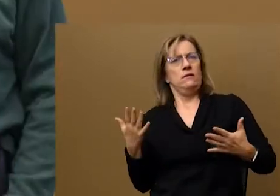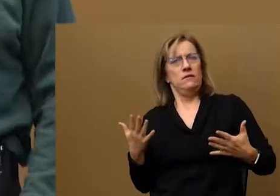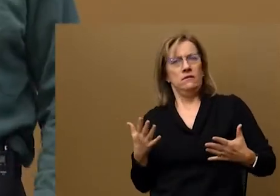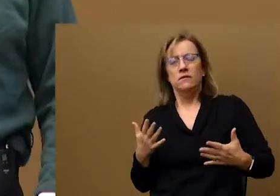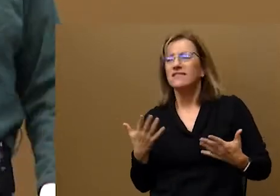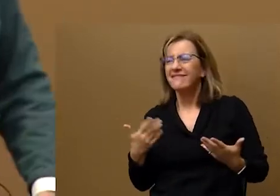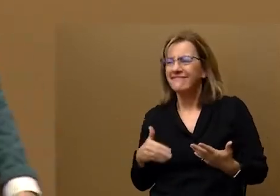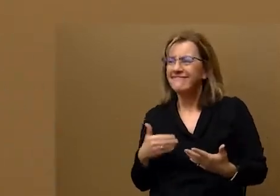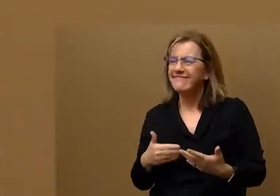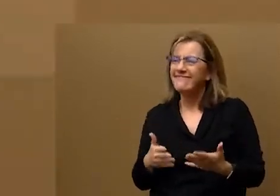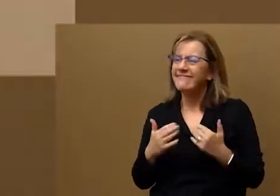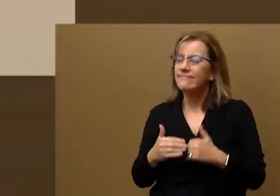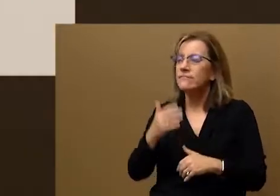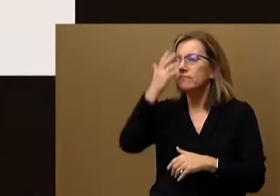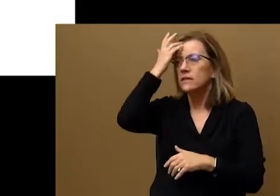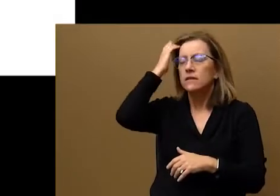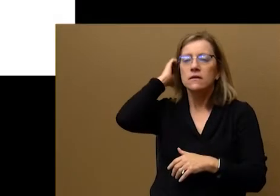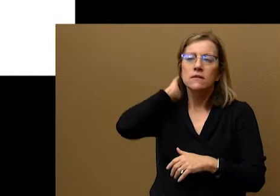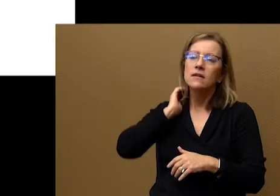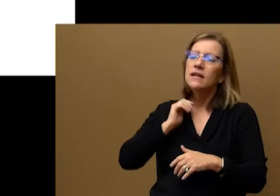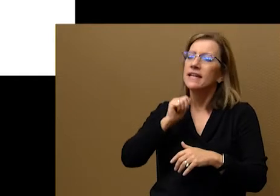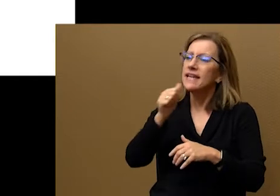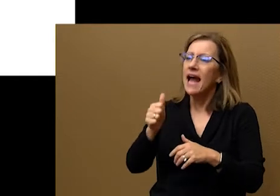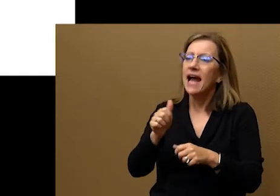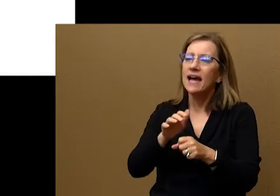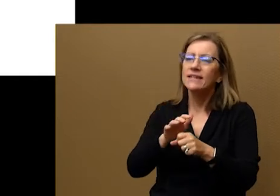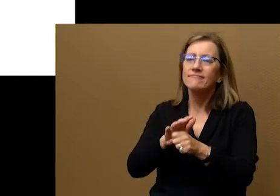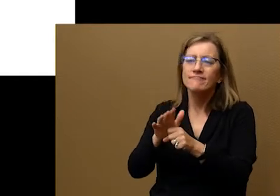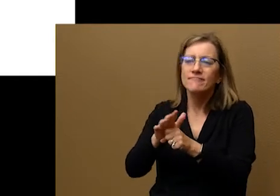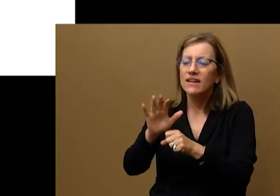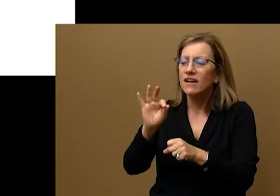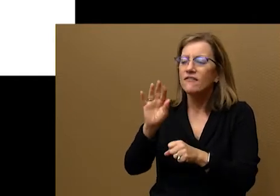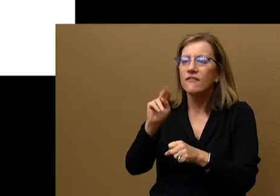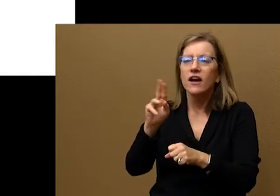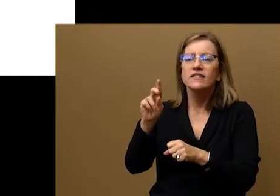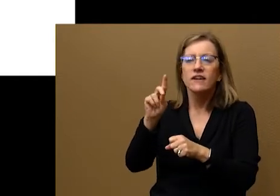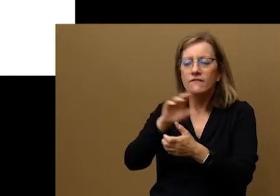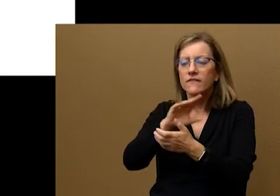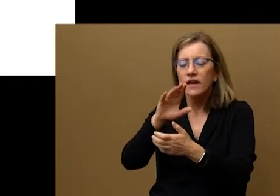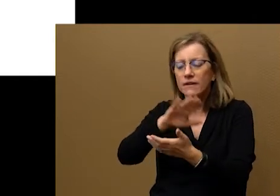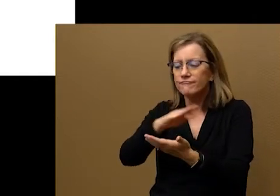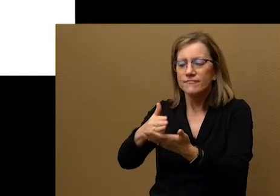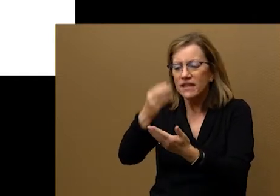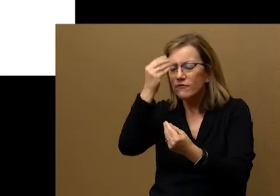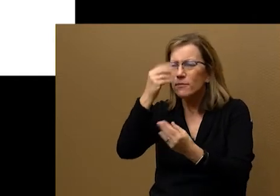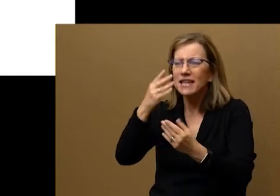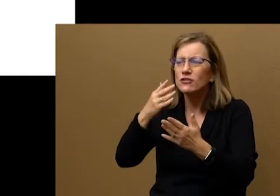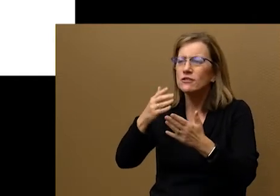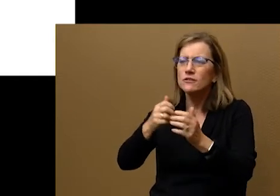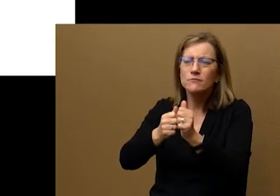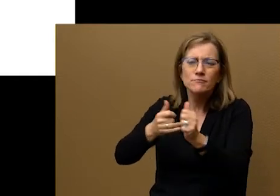significant behavioral problem. Poor fund of information, not knowing, you